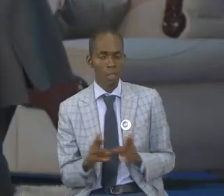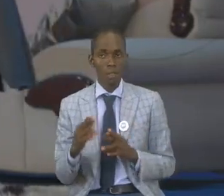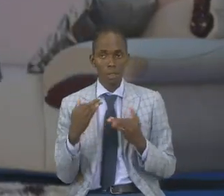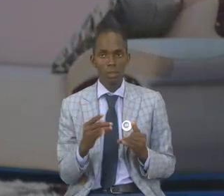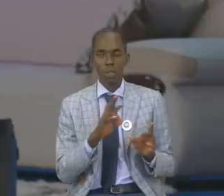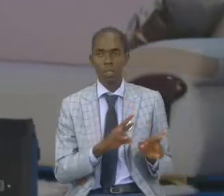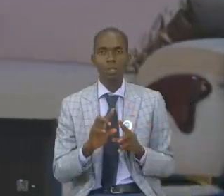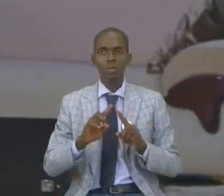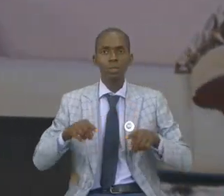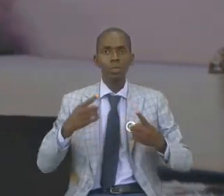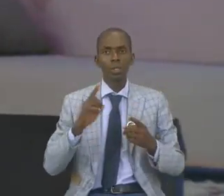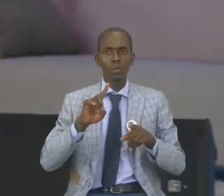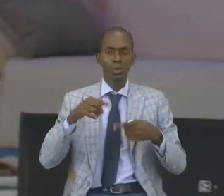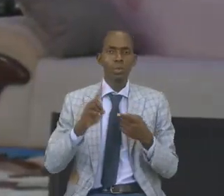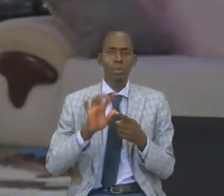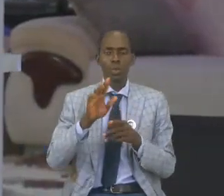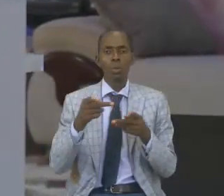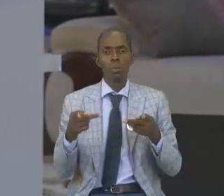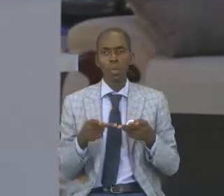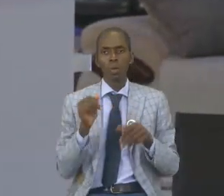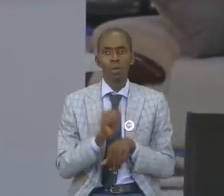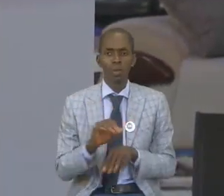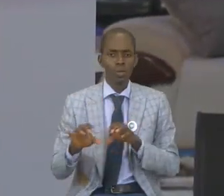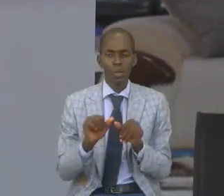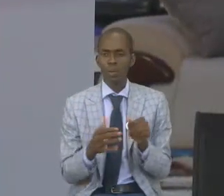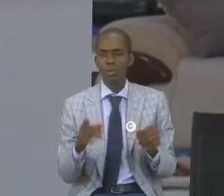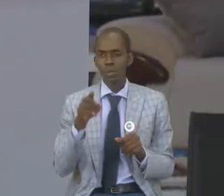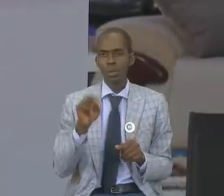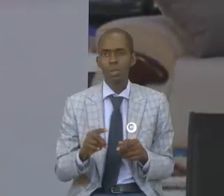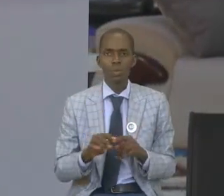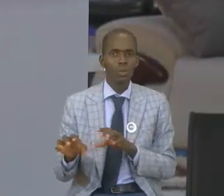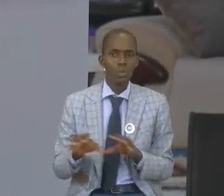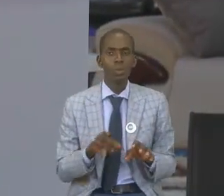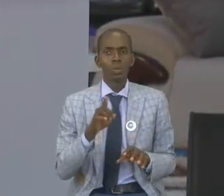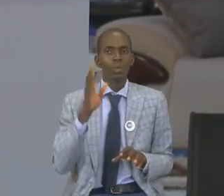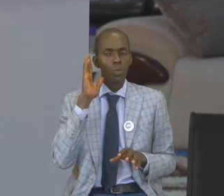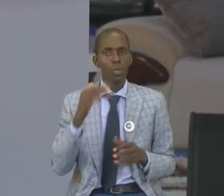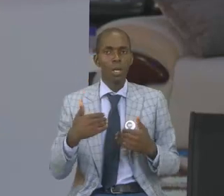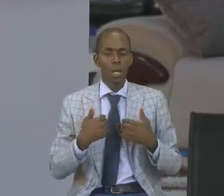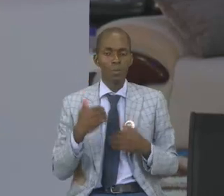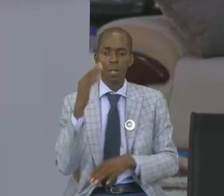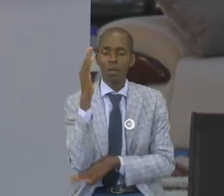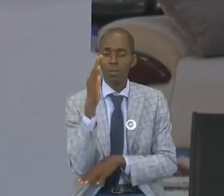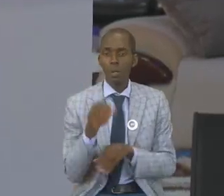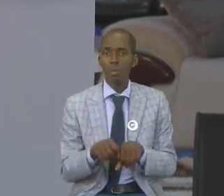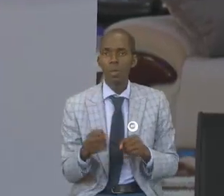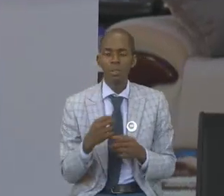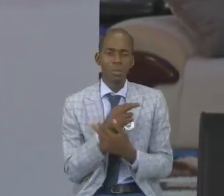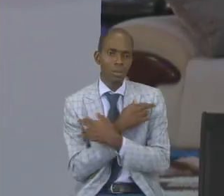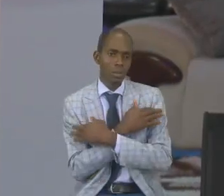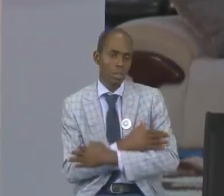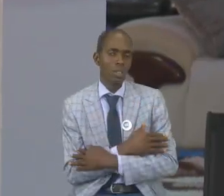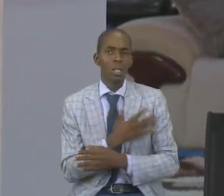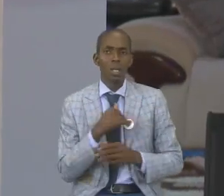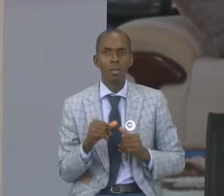go, and you get to the place of work and you do everything you need to do. You might even have an afternoon break, rest, and then you continue,